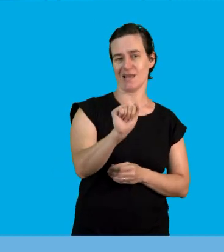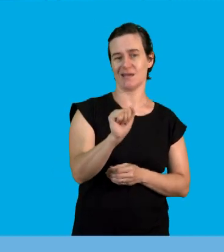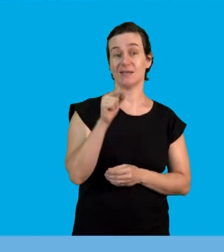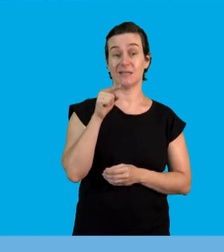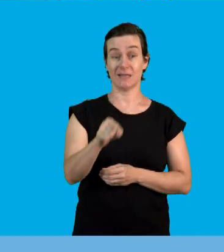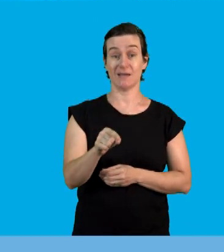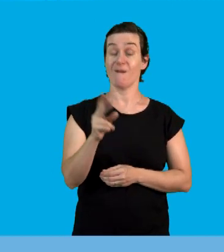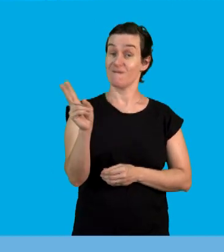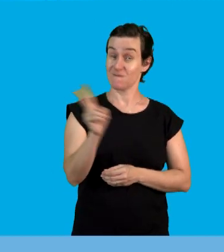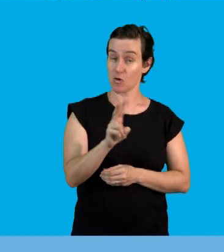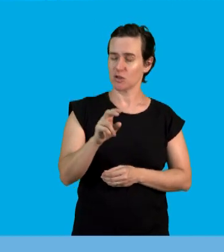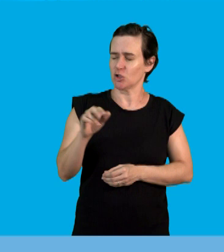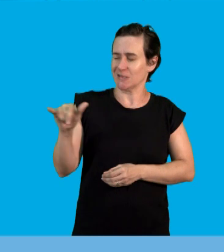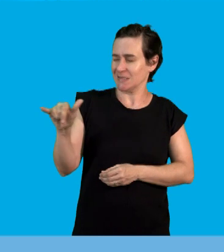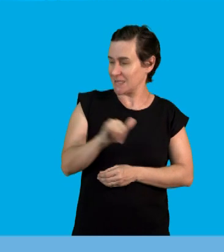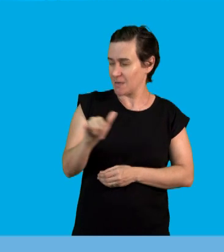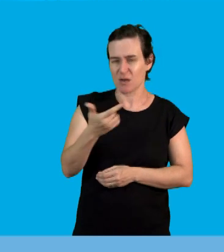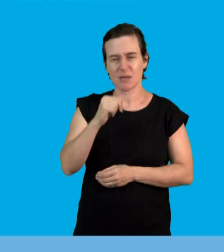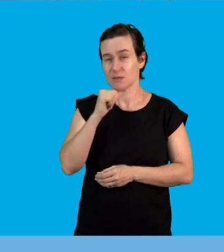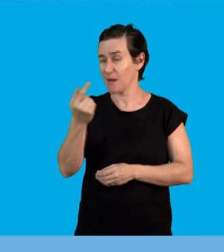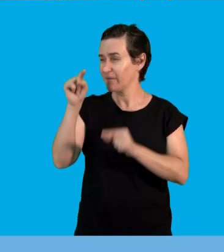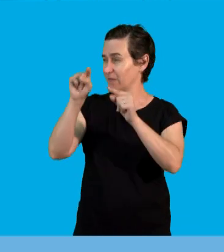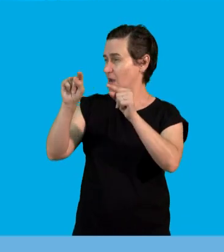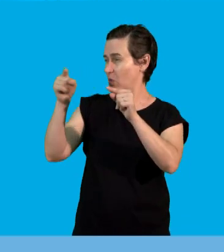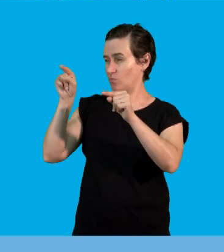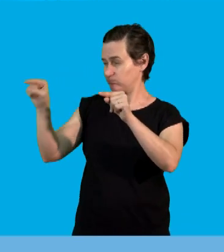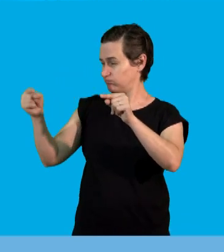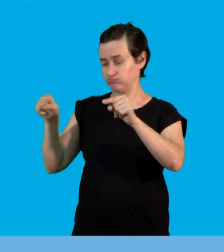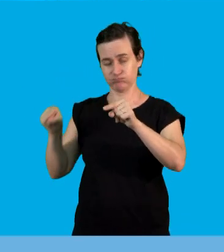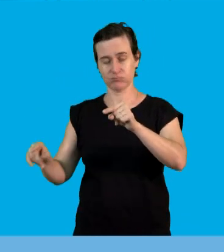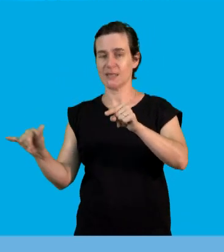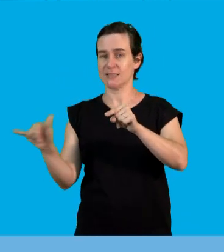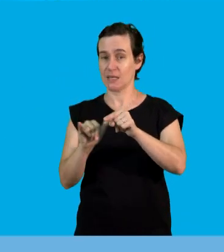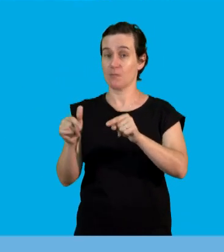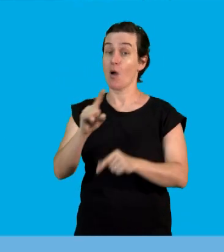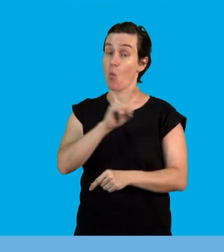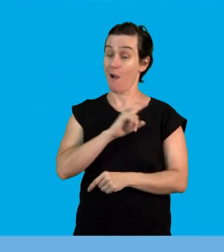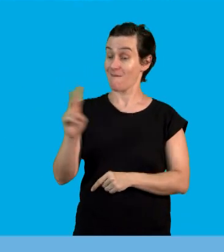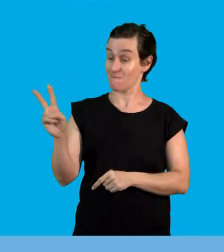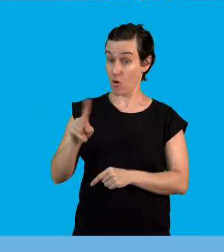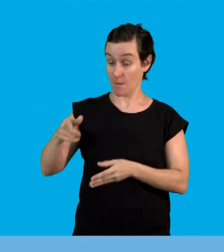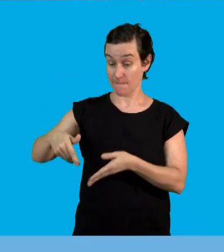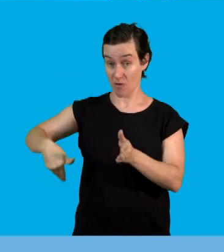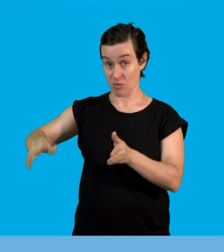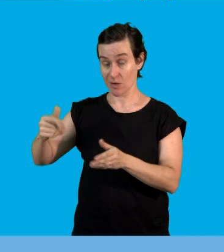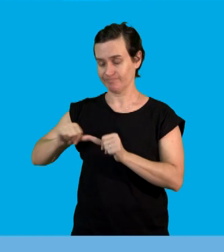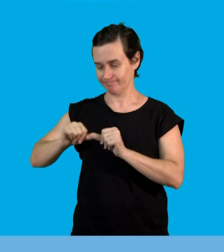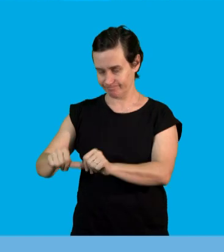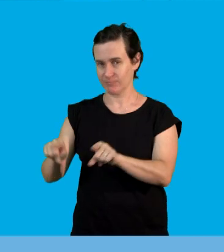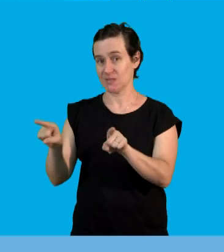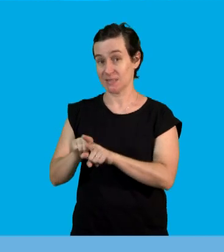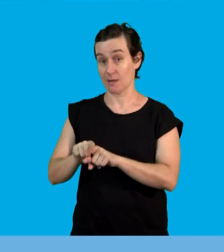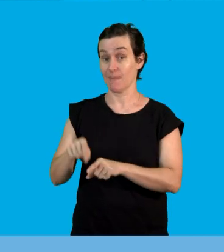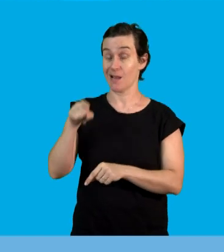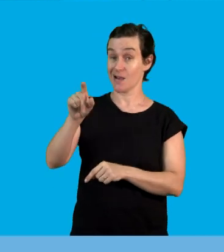It is going to be the same across each component because the voltage in parallel remains the same, whereas the